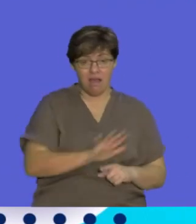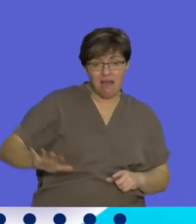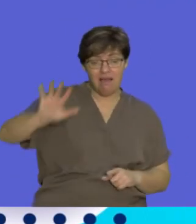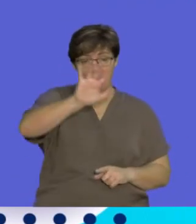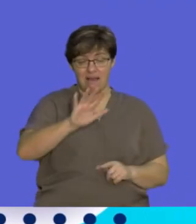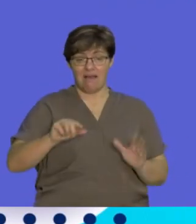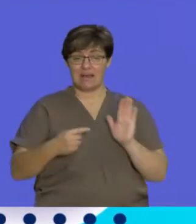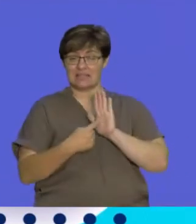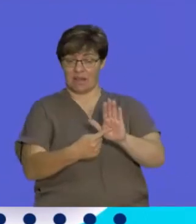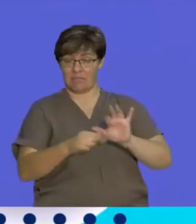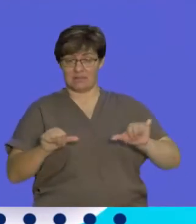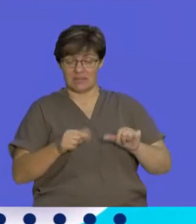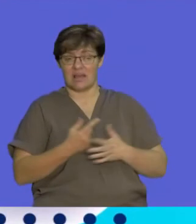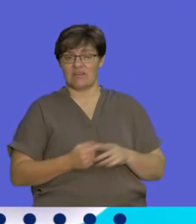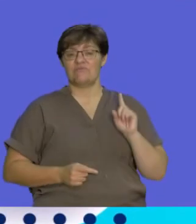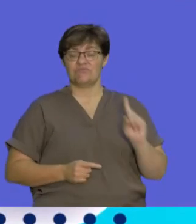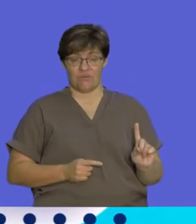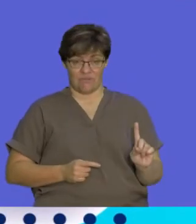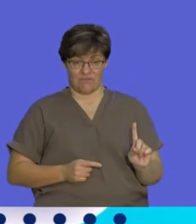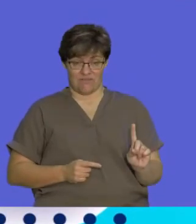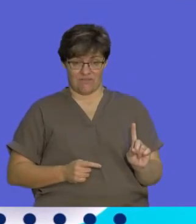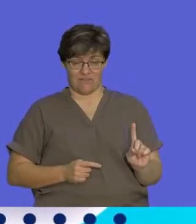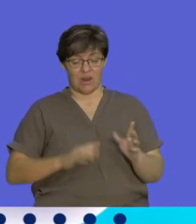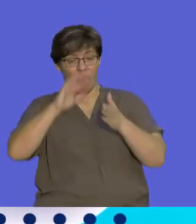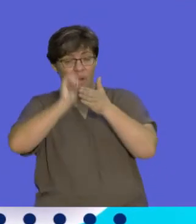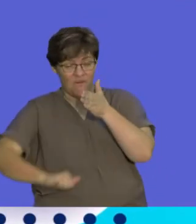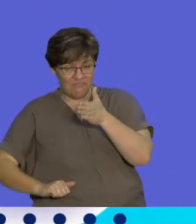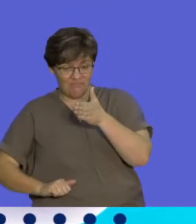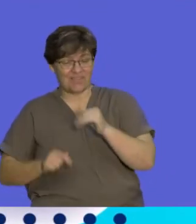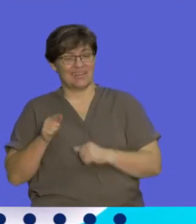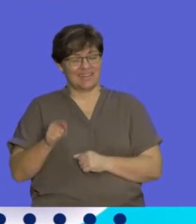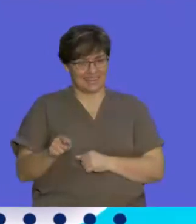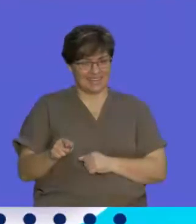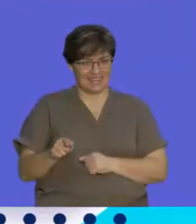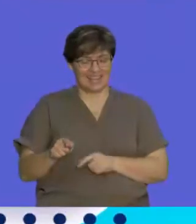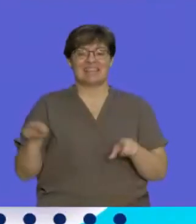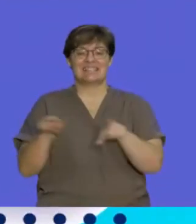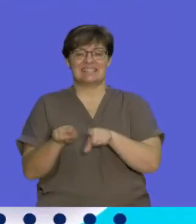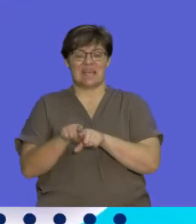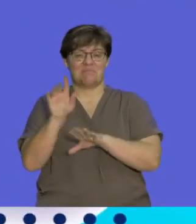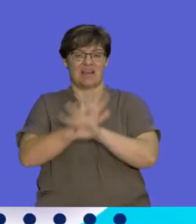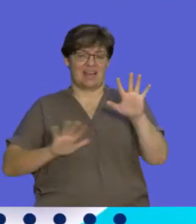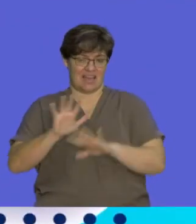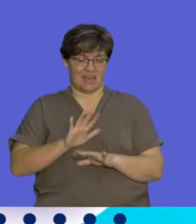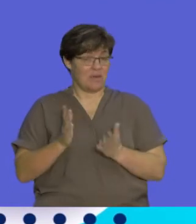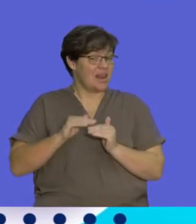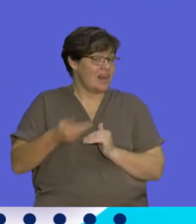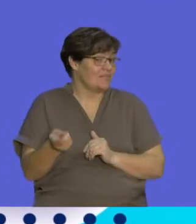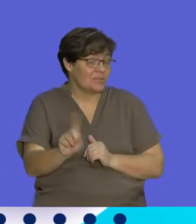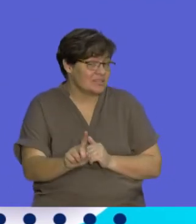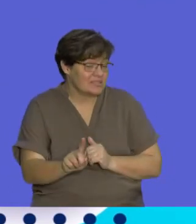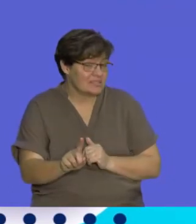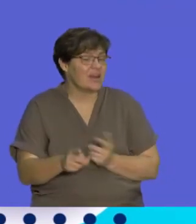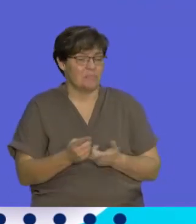space, we know that's one, and subtract when they were the same color. And what we'll be left with? Those that are the